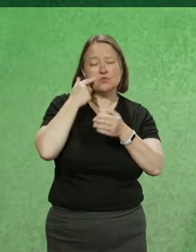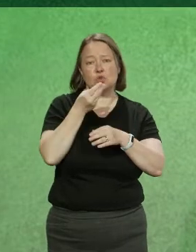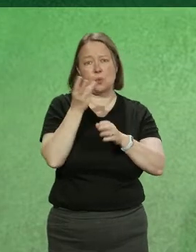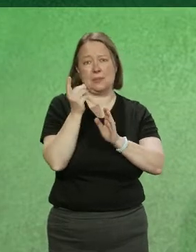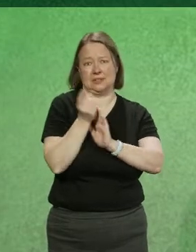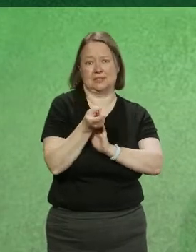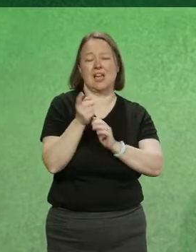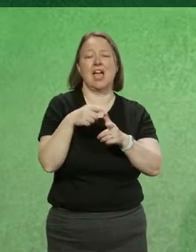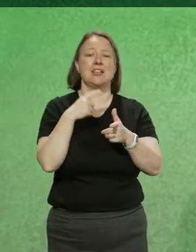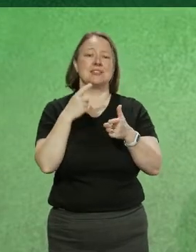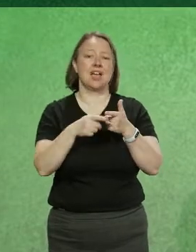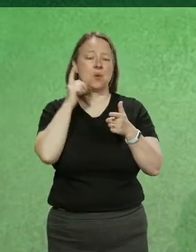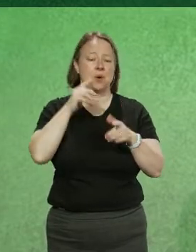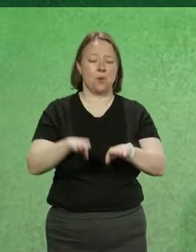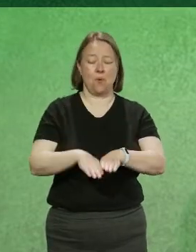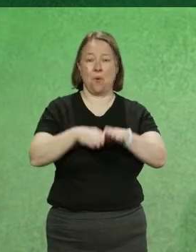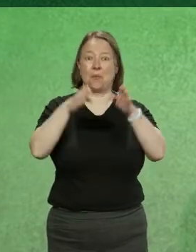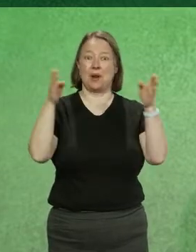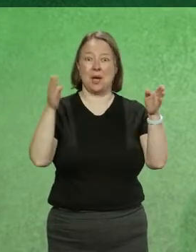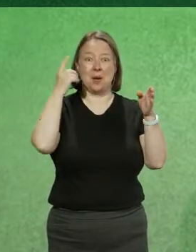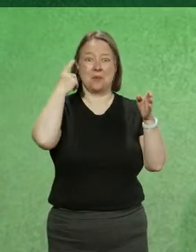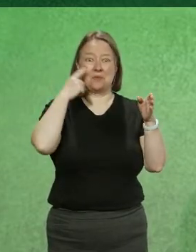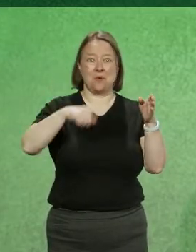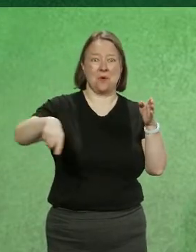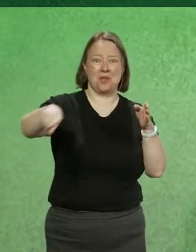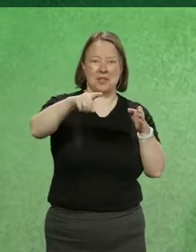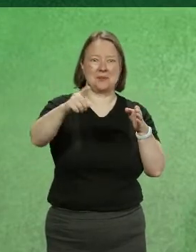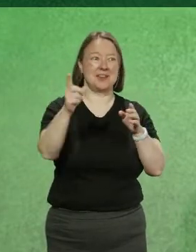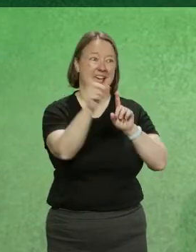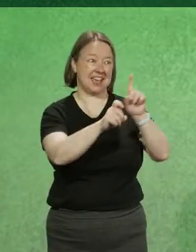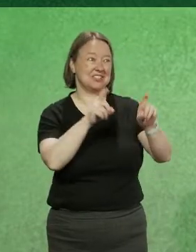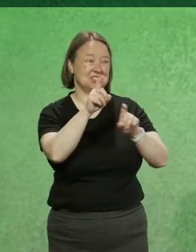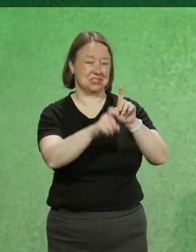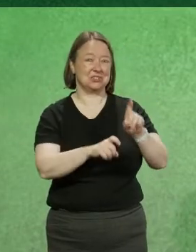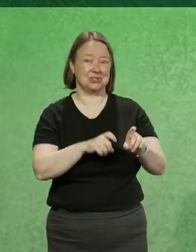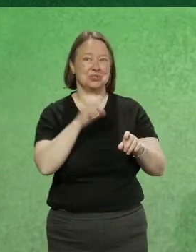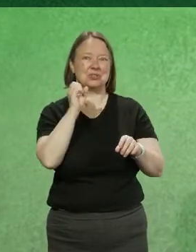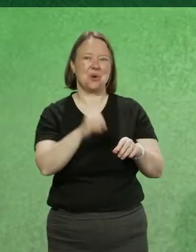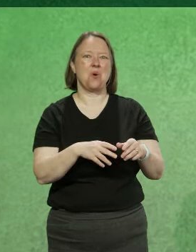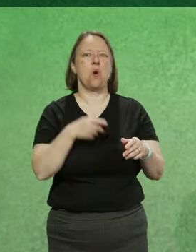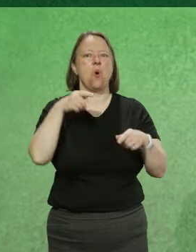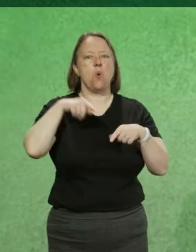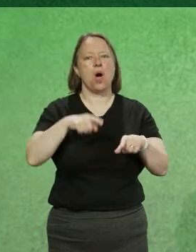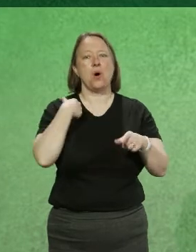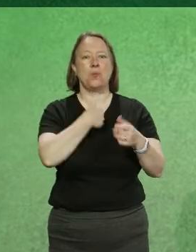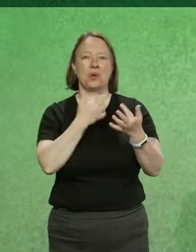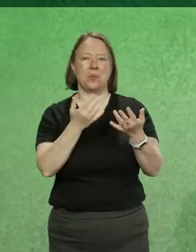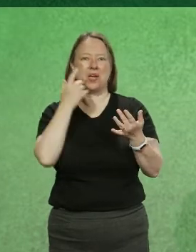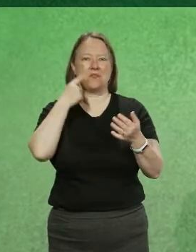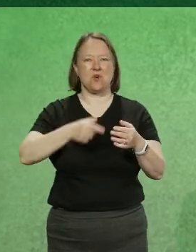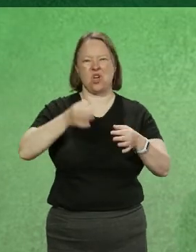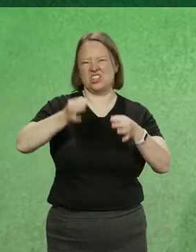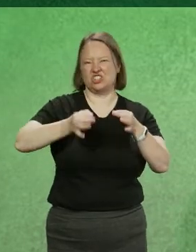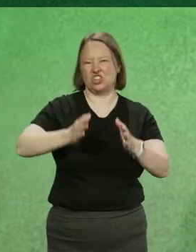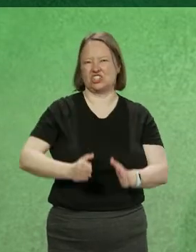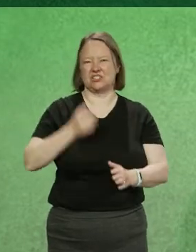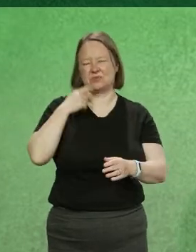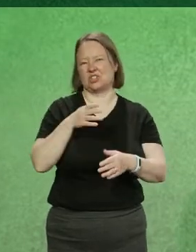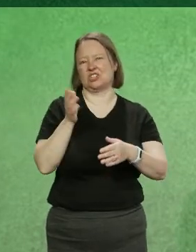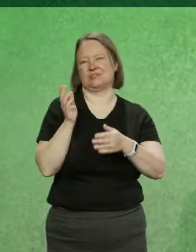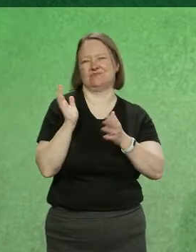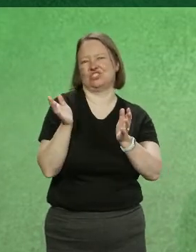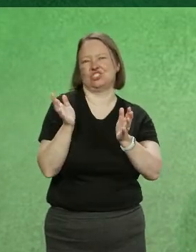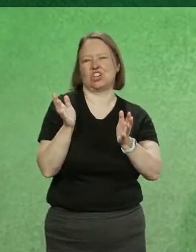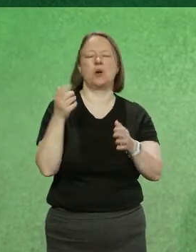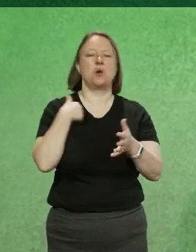minutes, and then we'll open up the floor for them to ask you some questions. So while we wait for the judges to chat, we